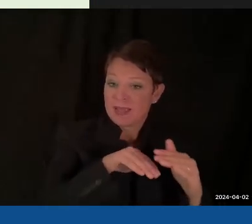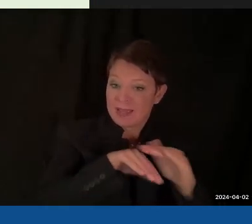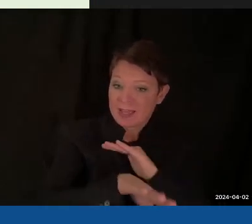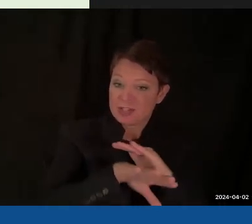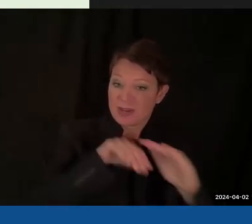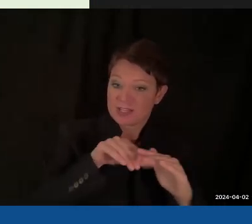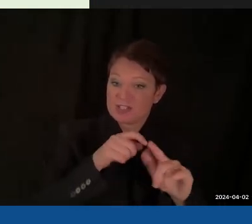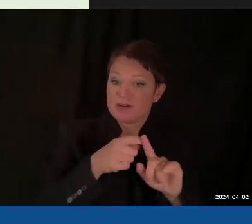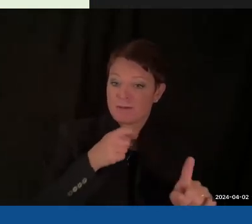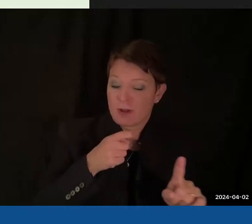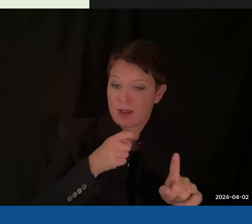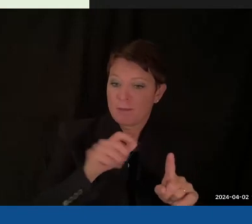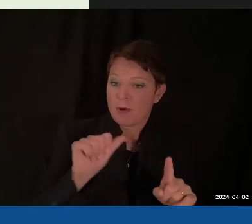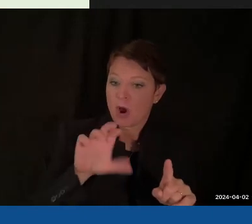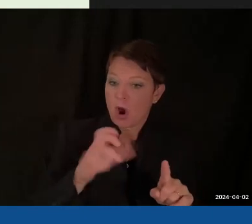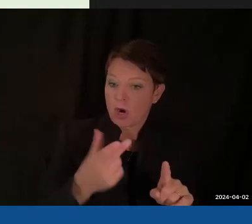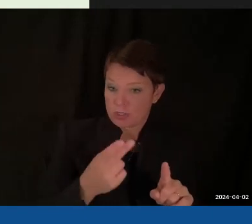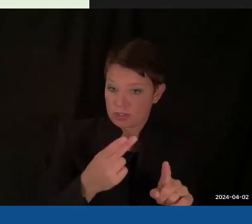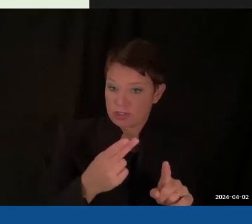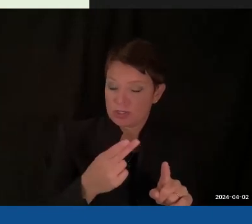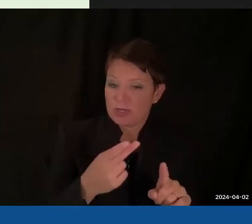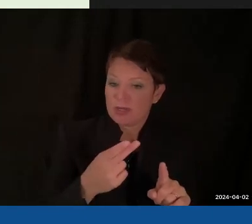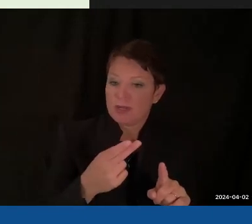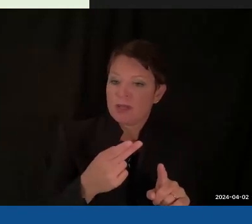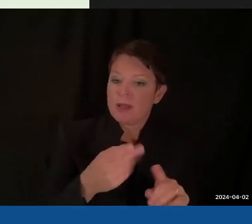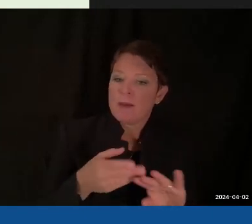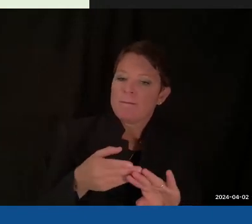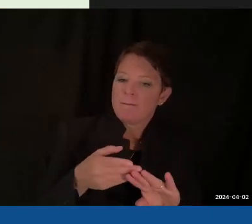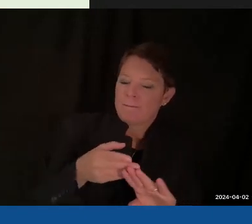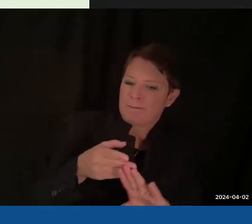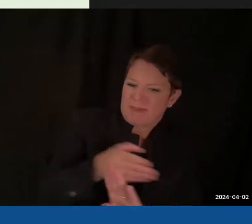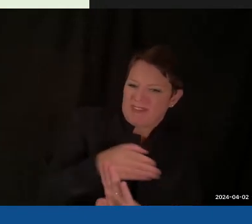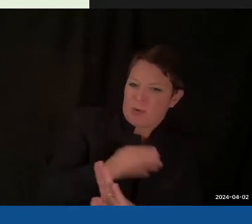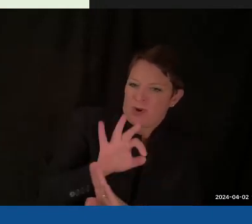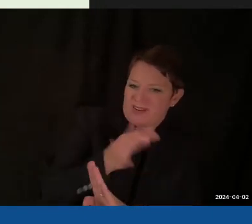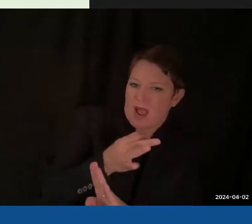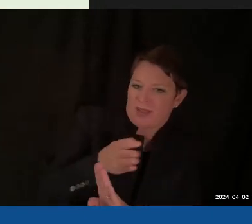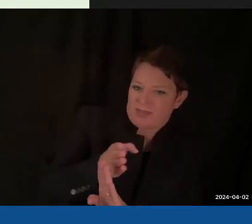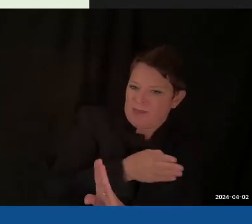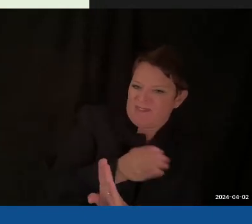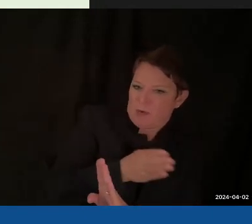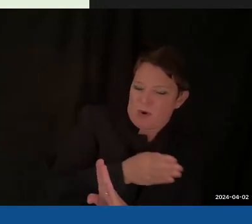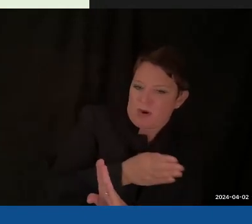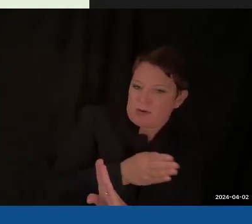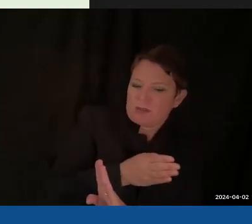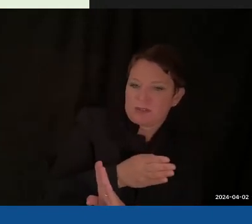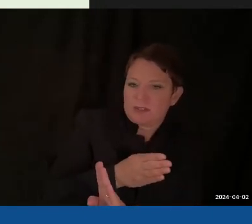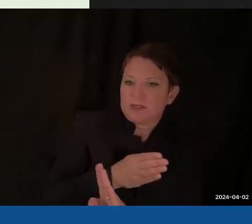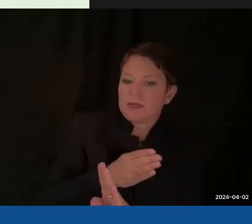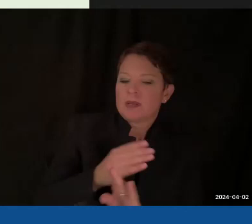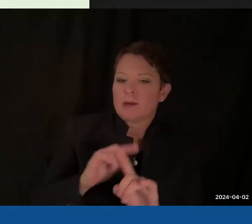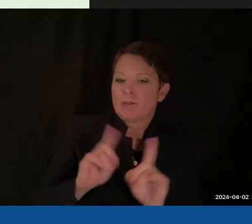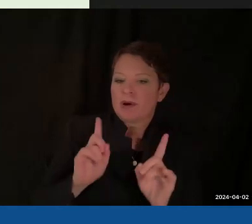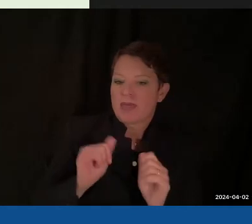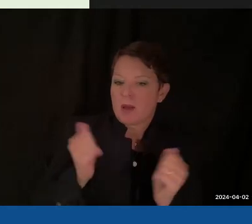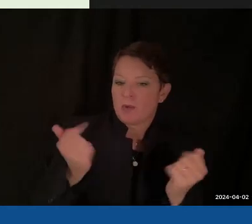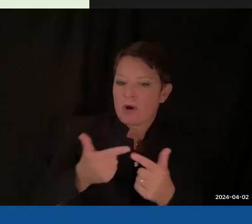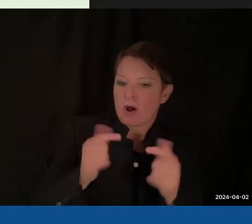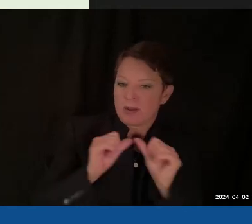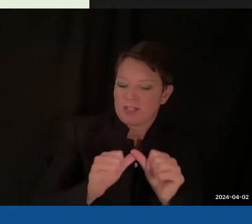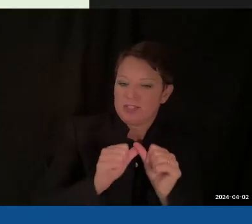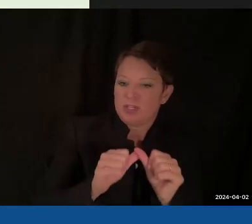exit off of Arch Street before you get to 9th Street. So all of that will continue